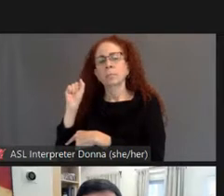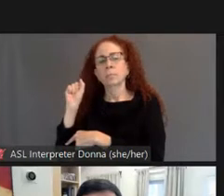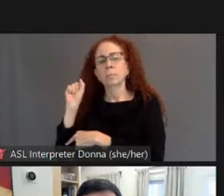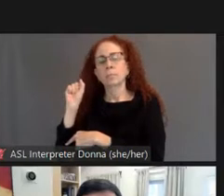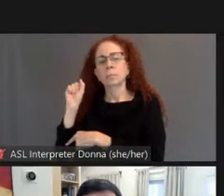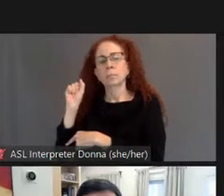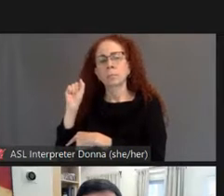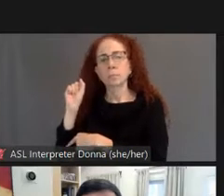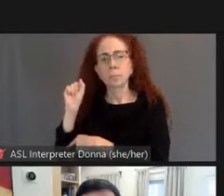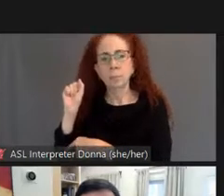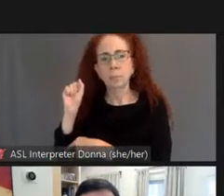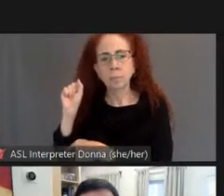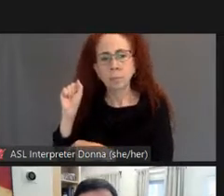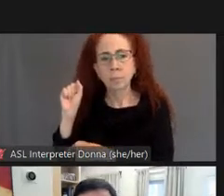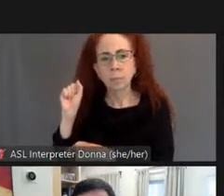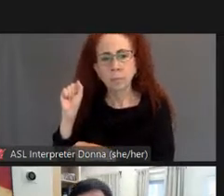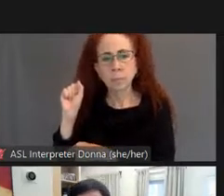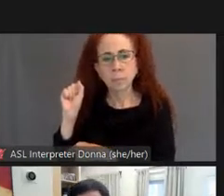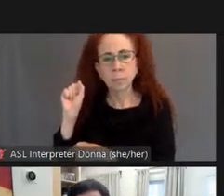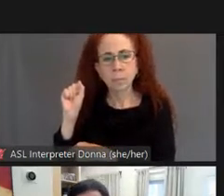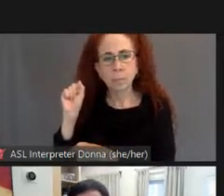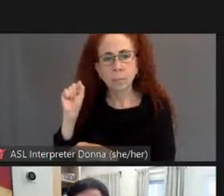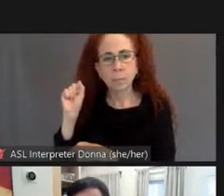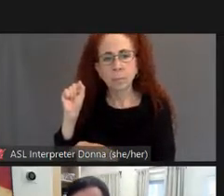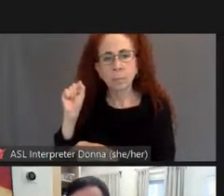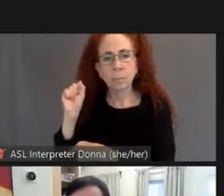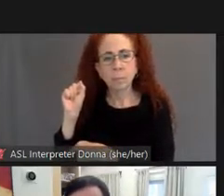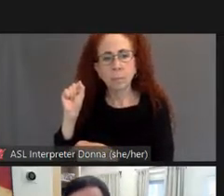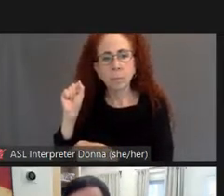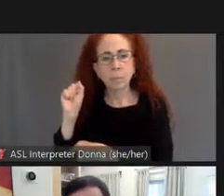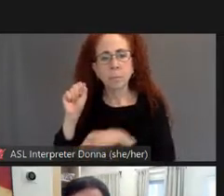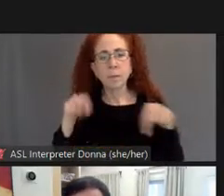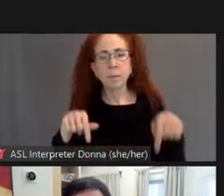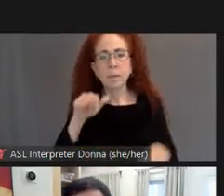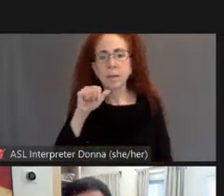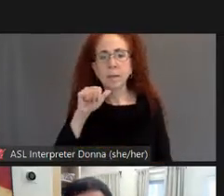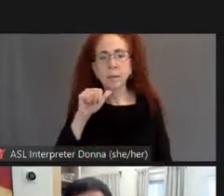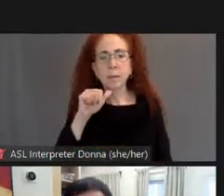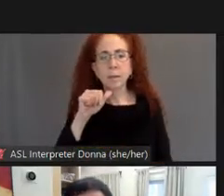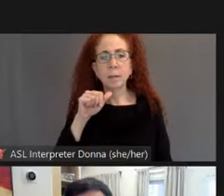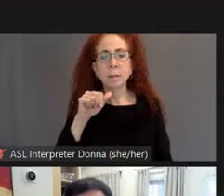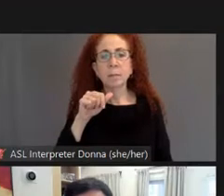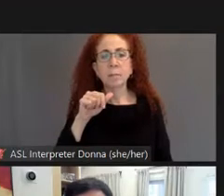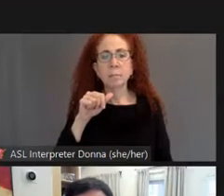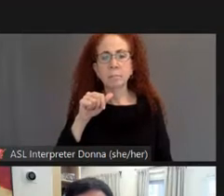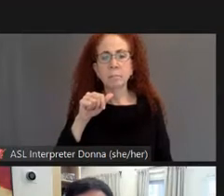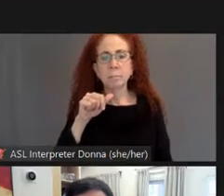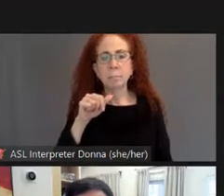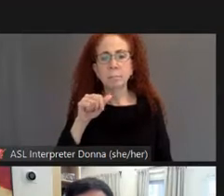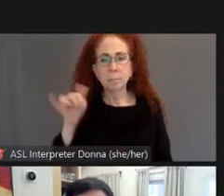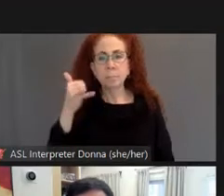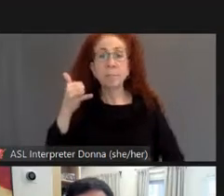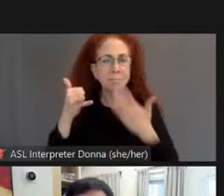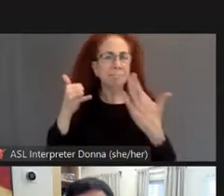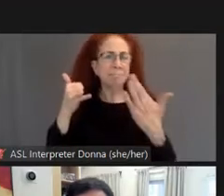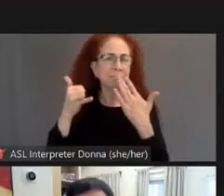are on the line. You're with a subscriber. Hang up. This is not Dr. Schmidt, and this is ridiculous. Allô,